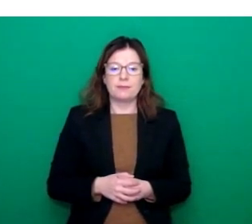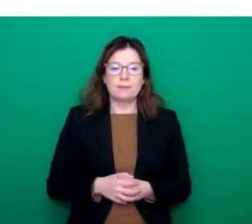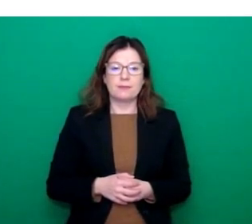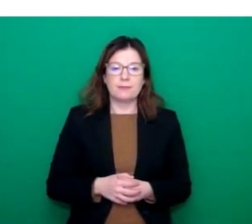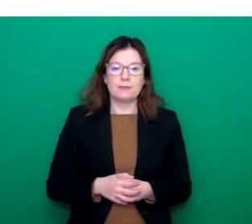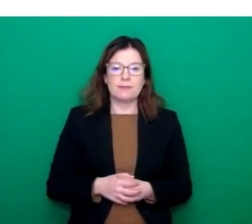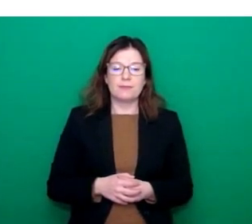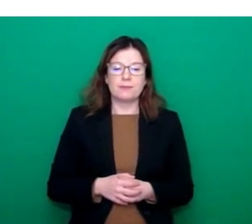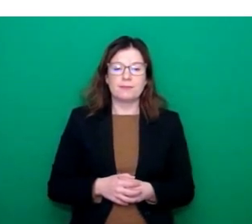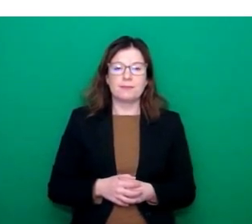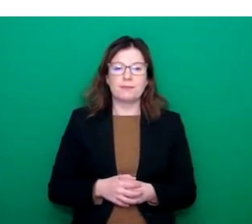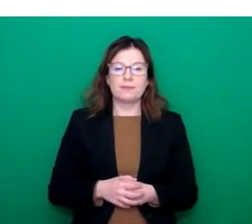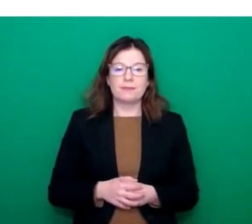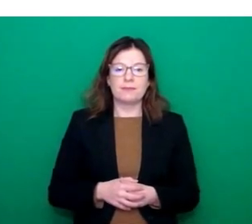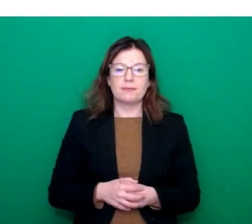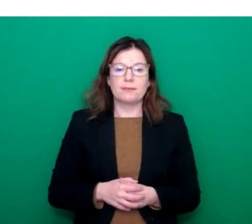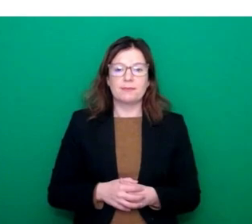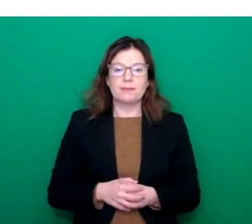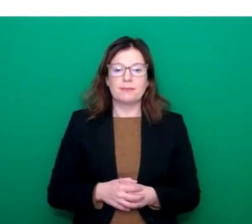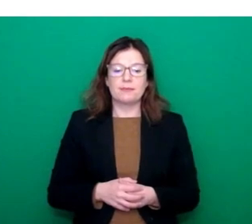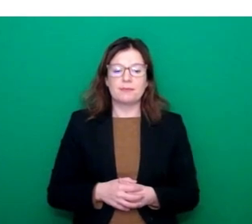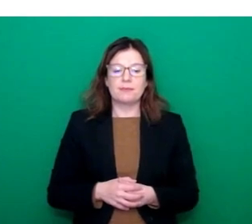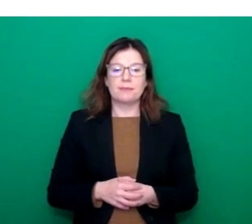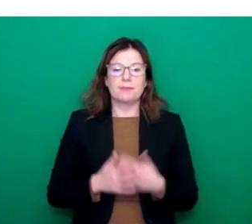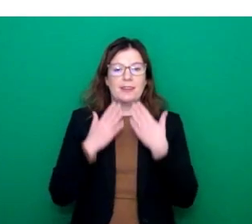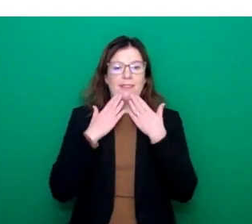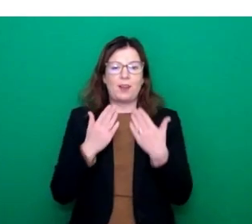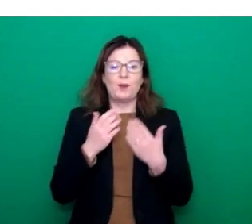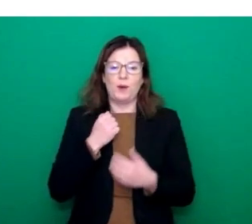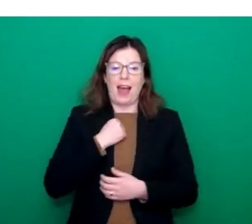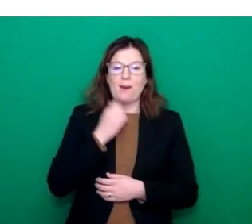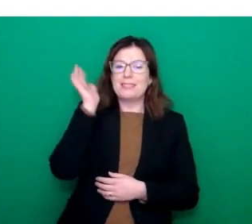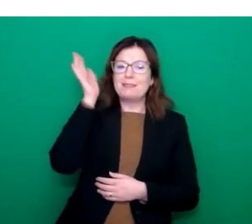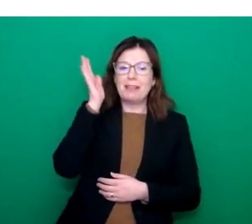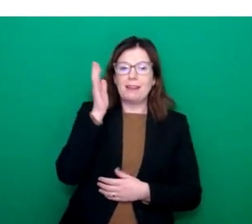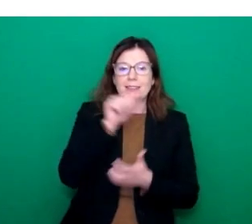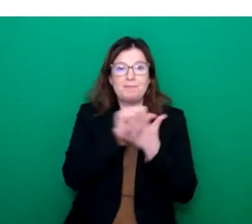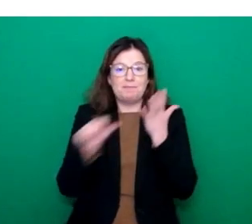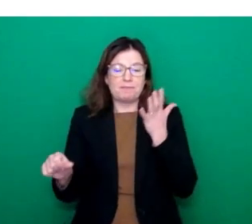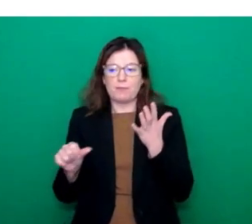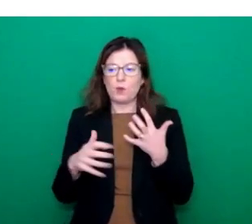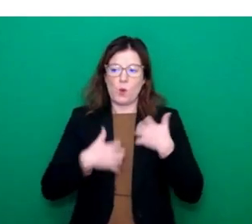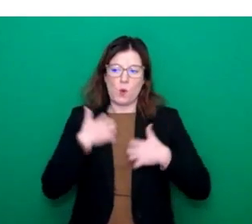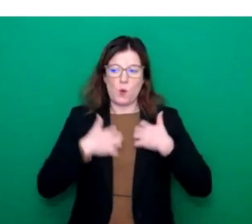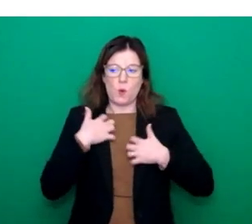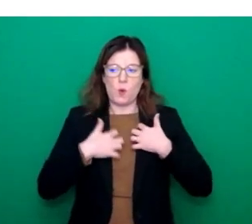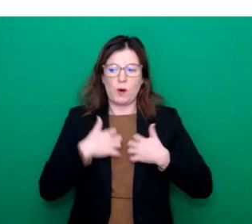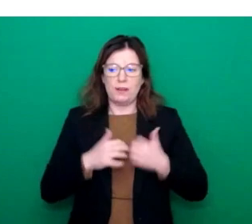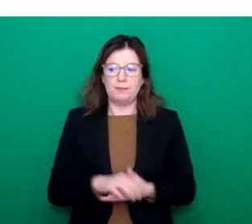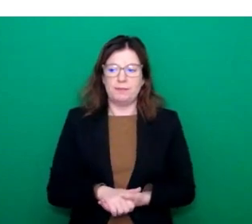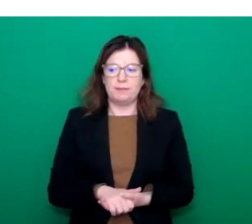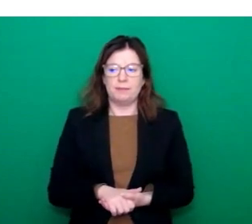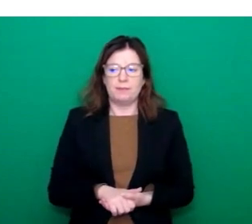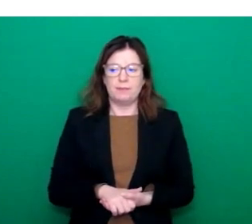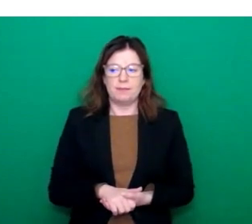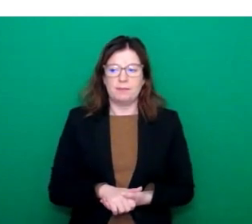Thank you, and thanks to all of our speakers this morning. It's been an absolutely gripping session, so